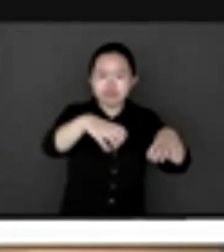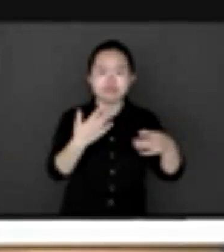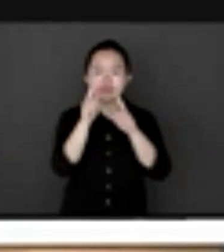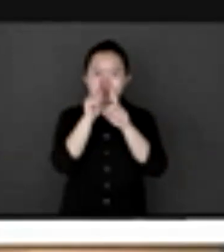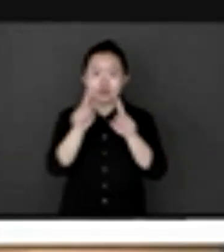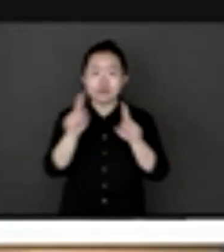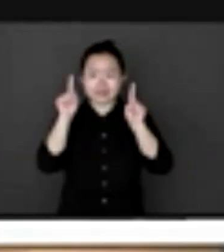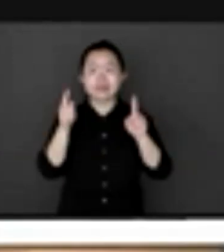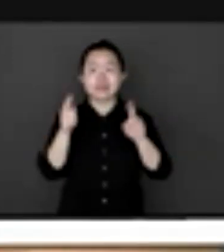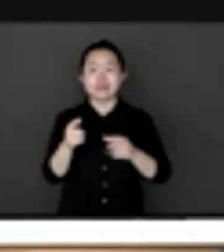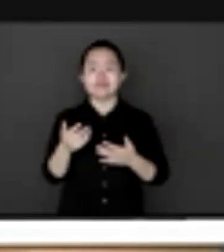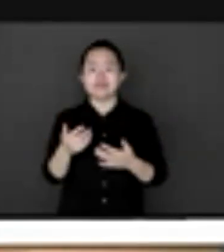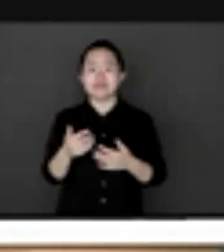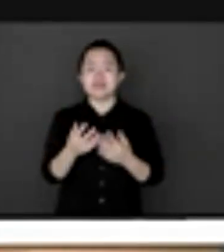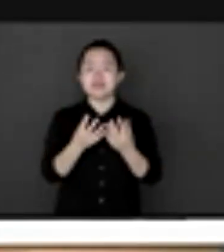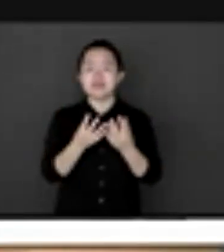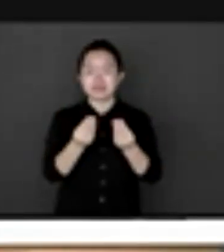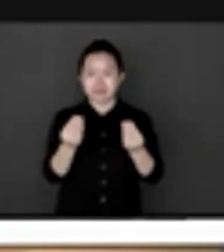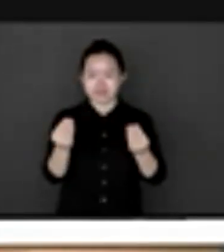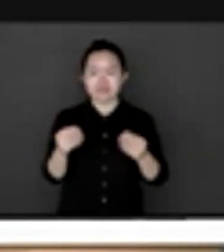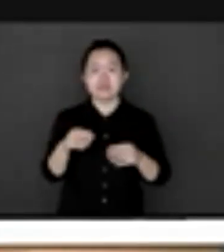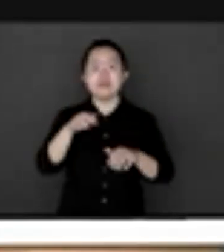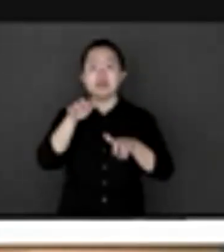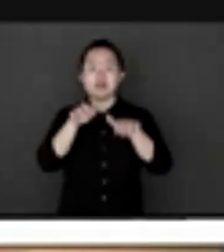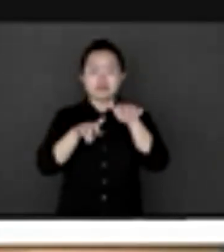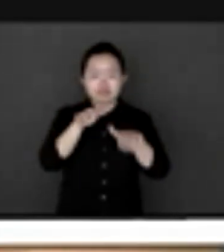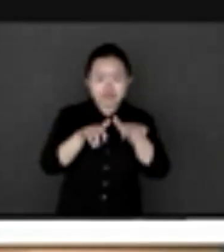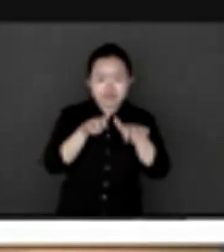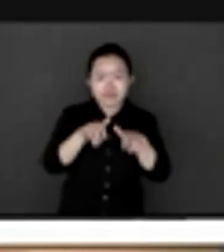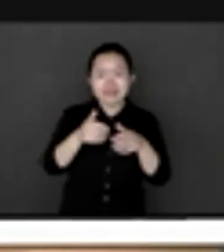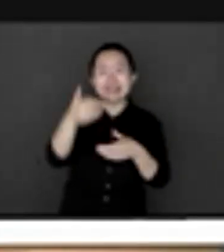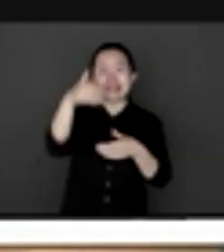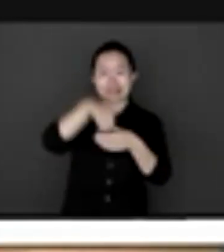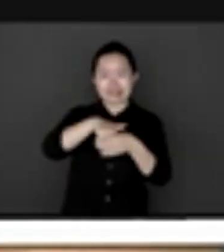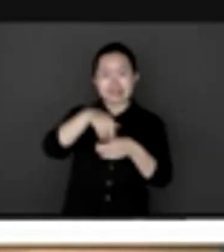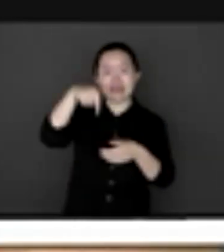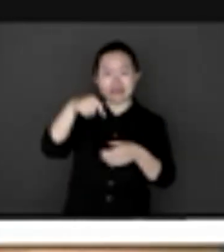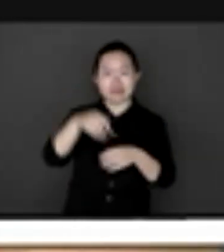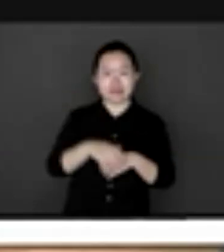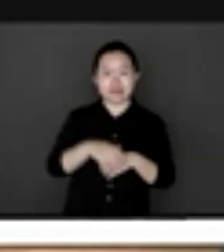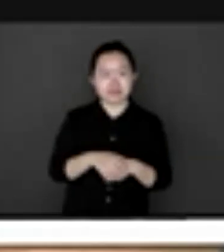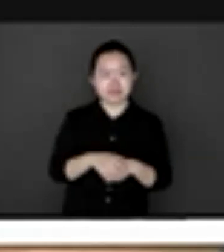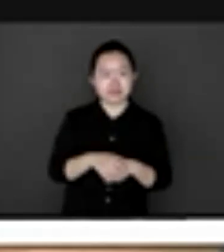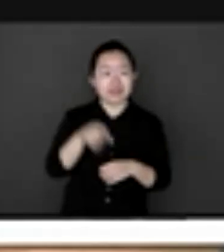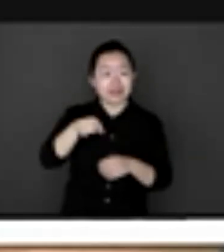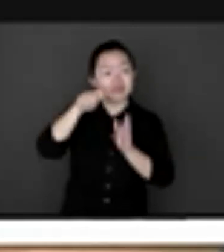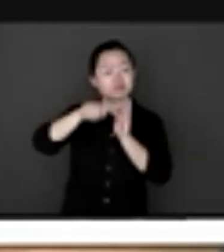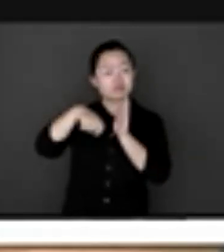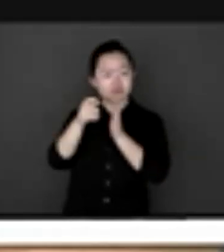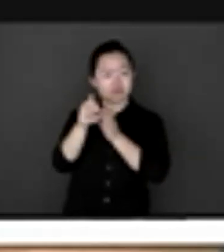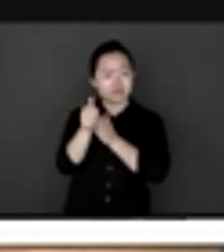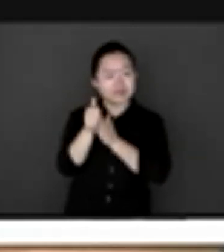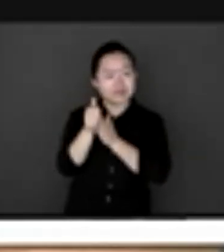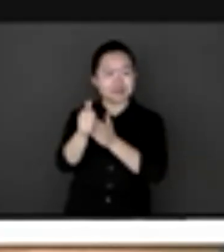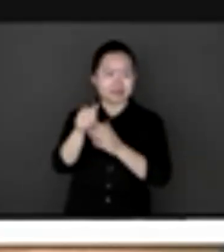University Computing Center, whom I thank very much at this moment for doing that job. The three parts that you see on the right-hand side,